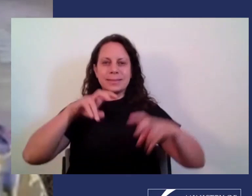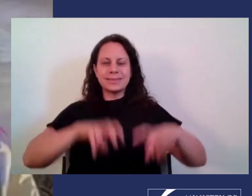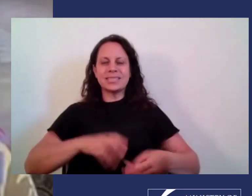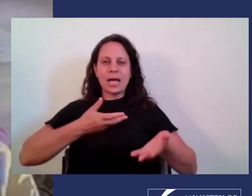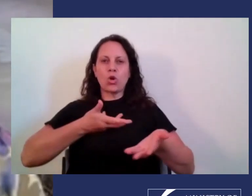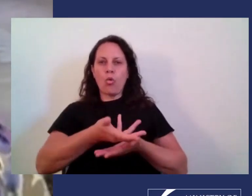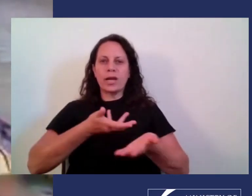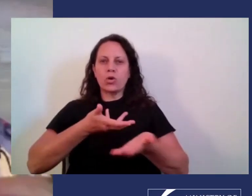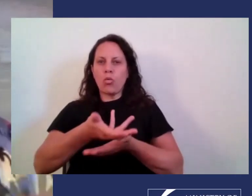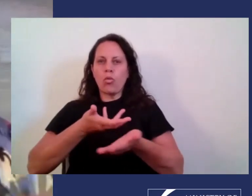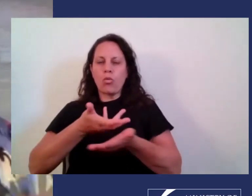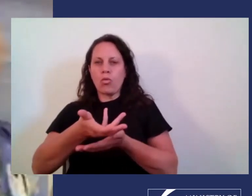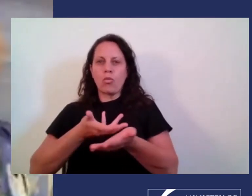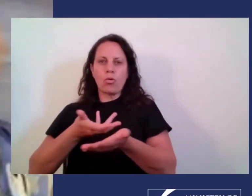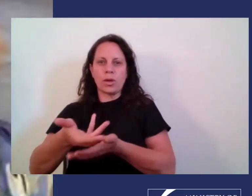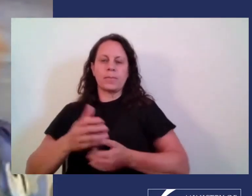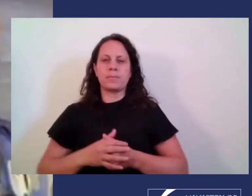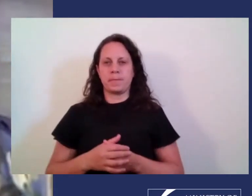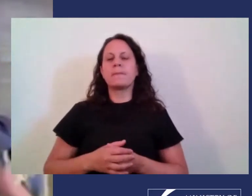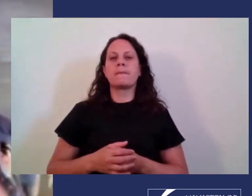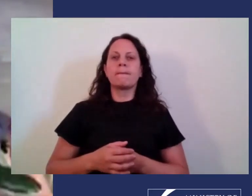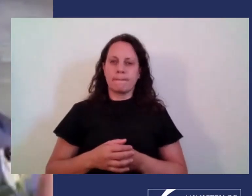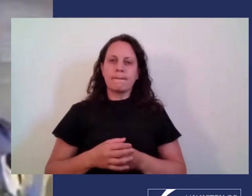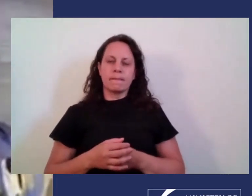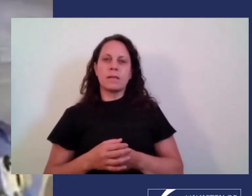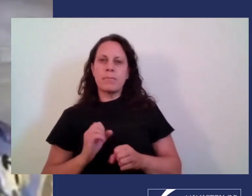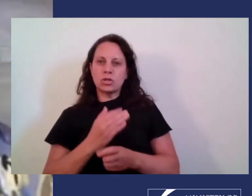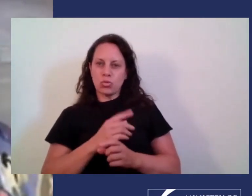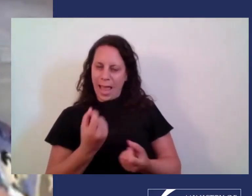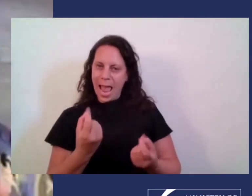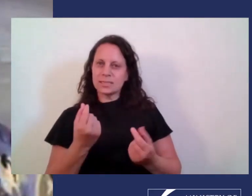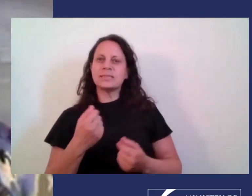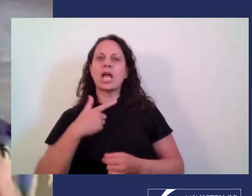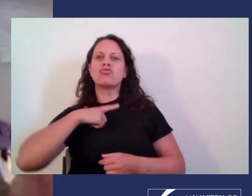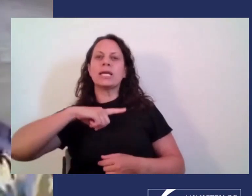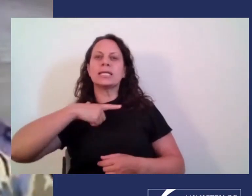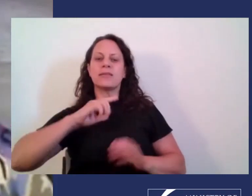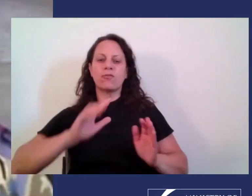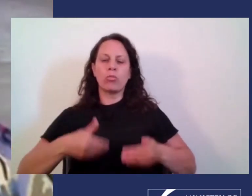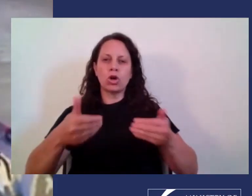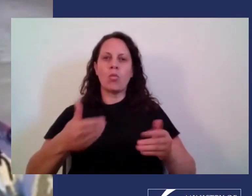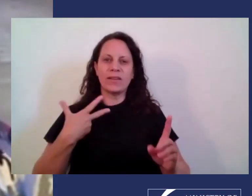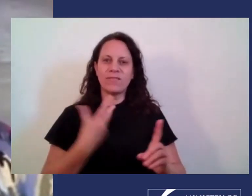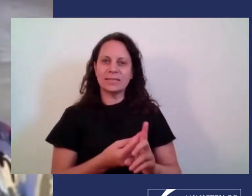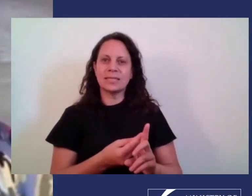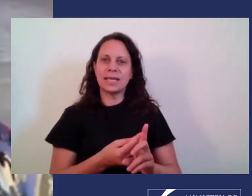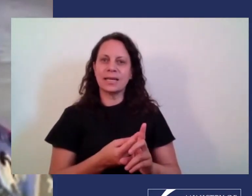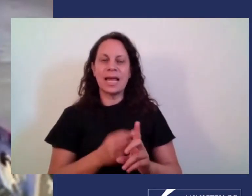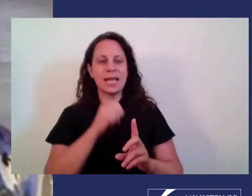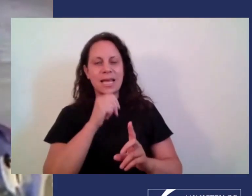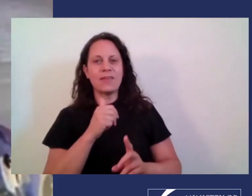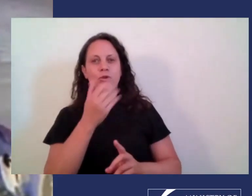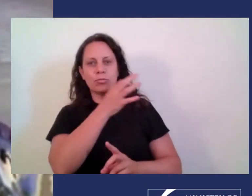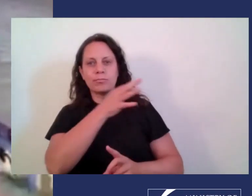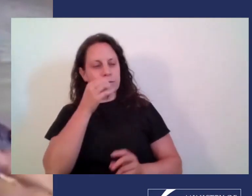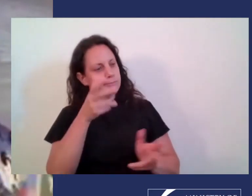that they understand all the steps that are going to happen and why they're having the vaccine. You're going to learn something about their understanding, and